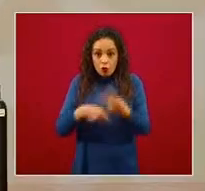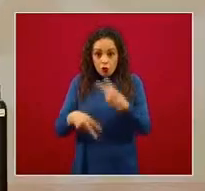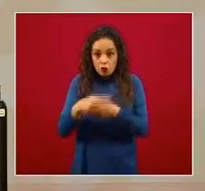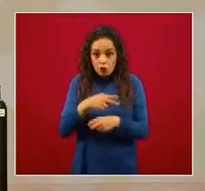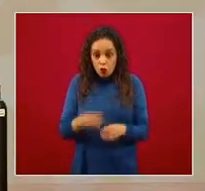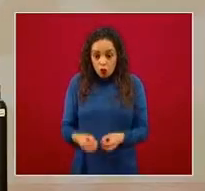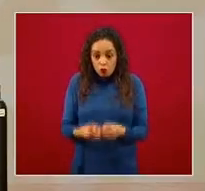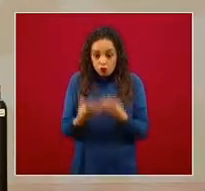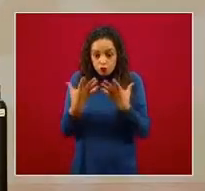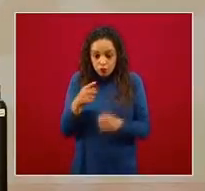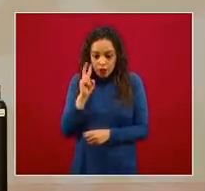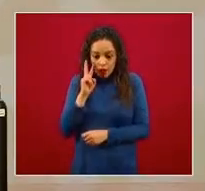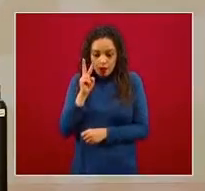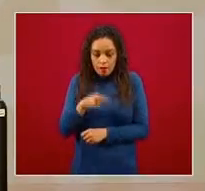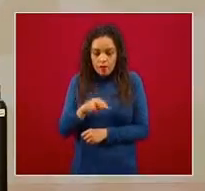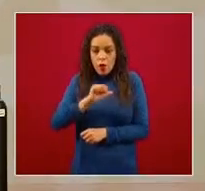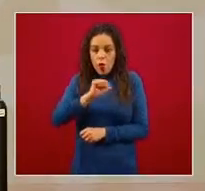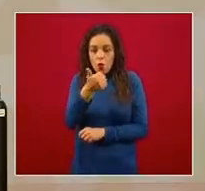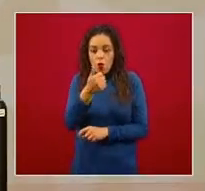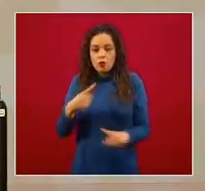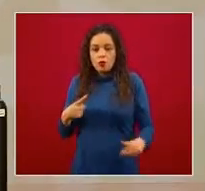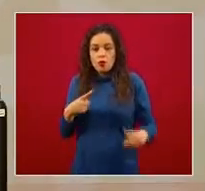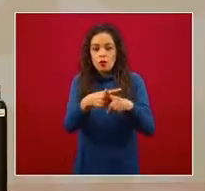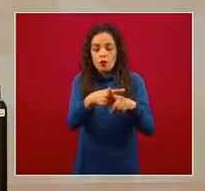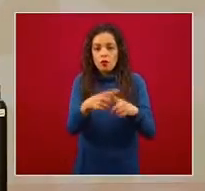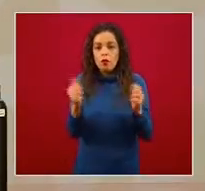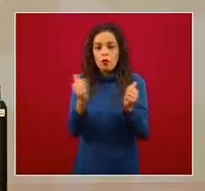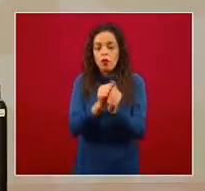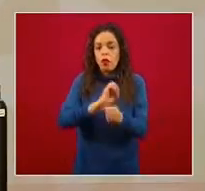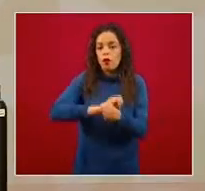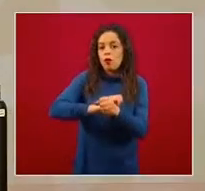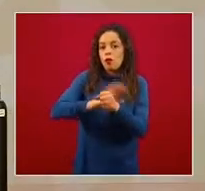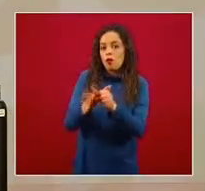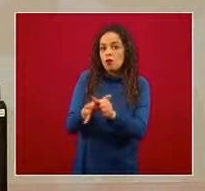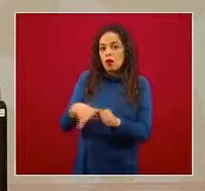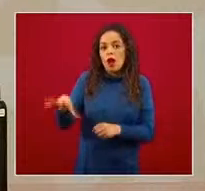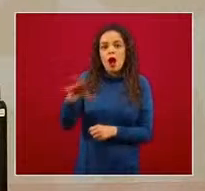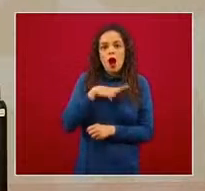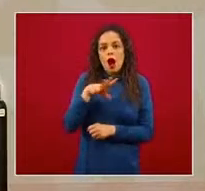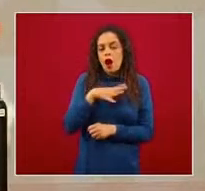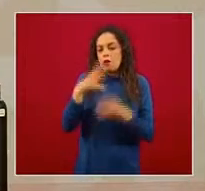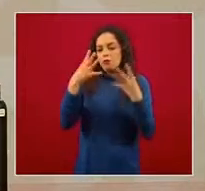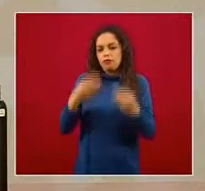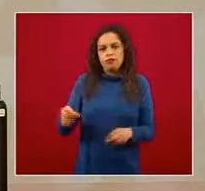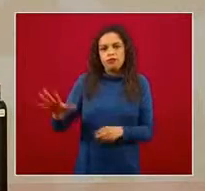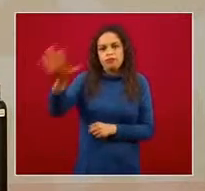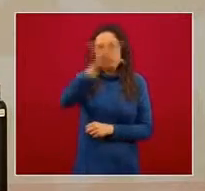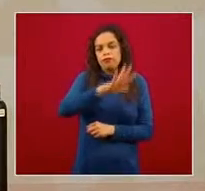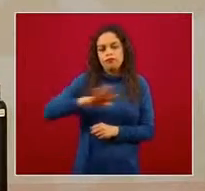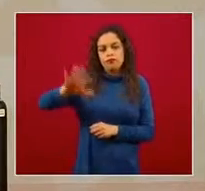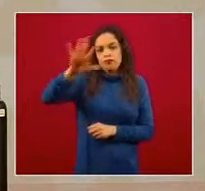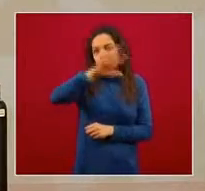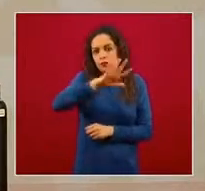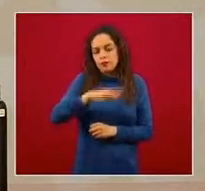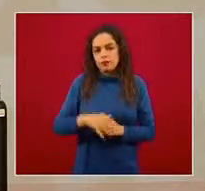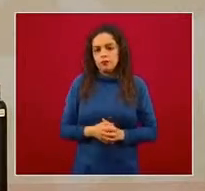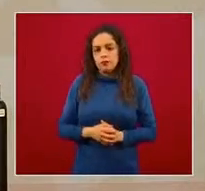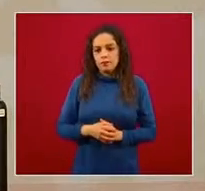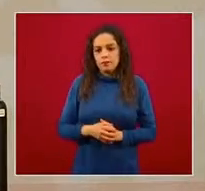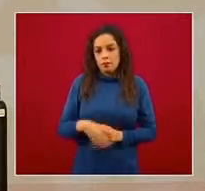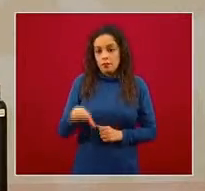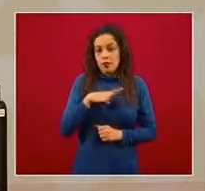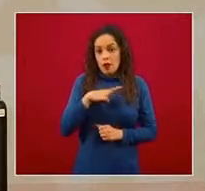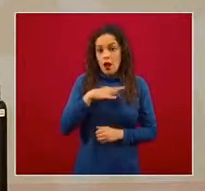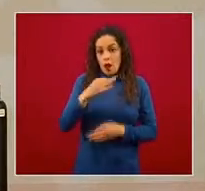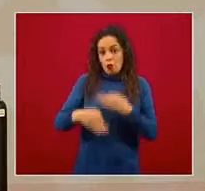test strip was crossed over with other coronavirus that are within the population